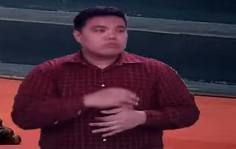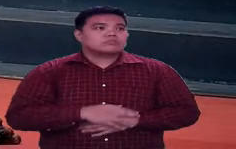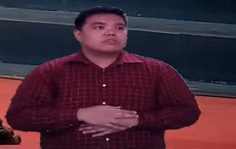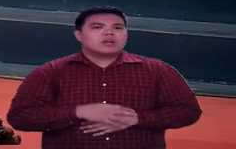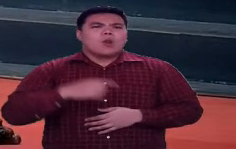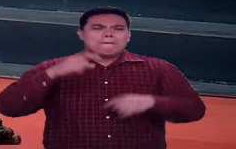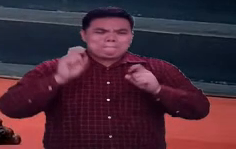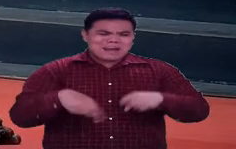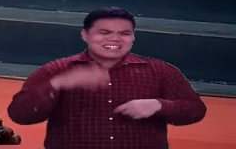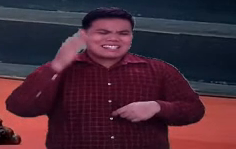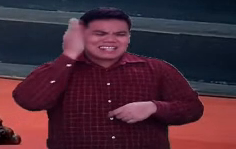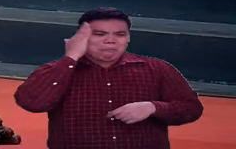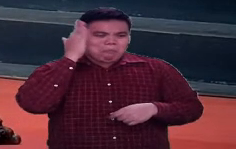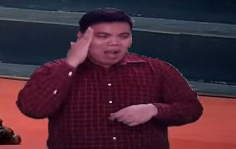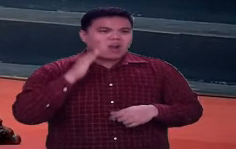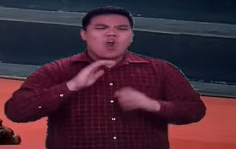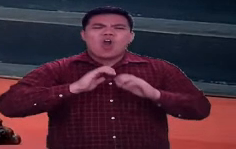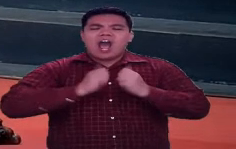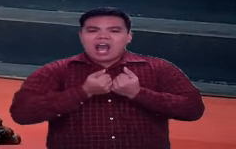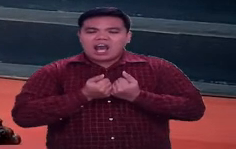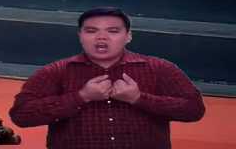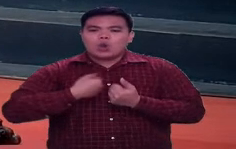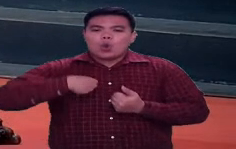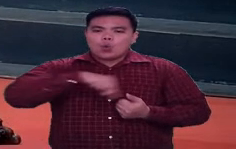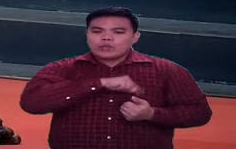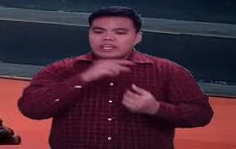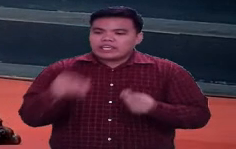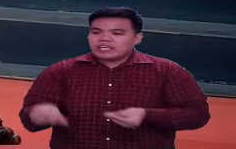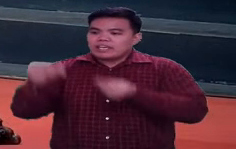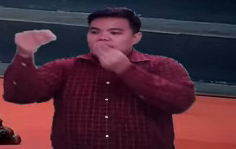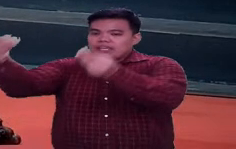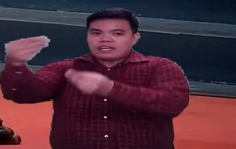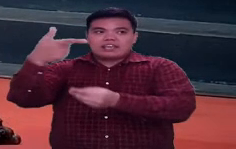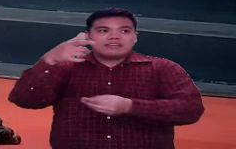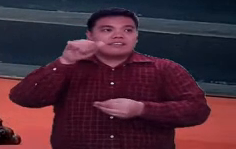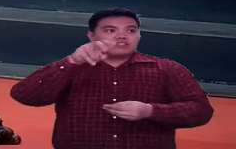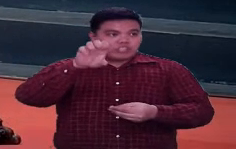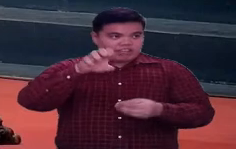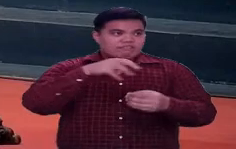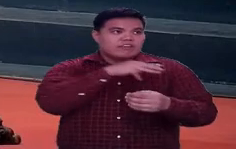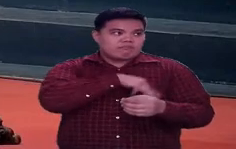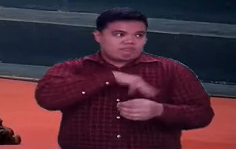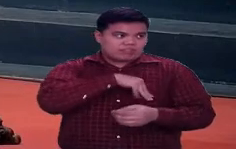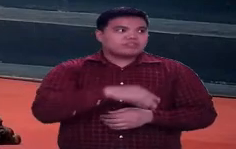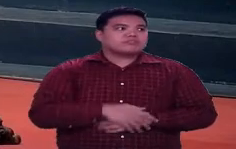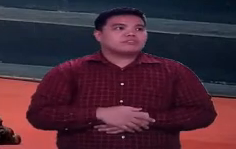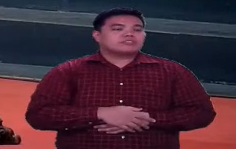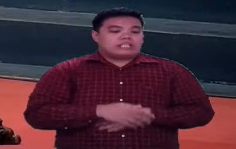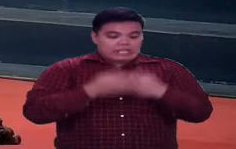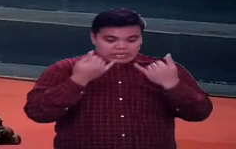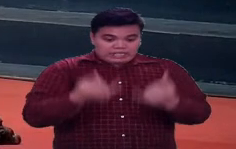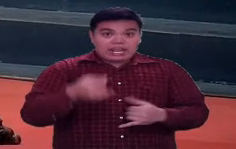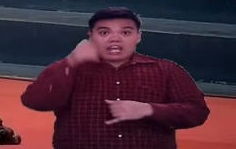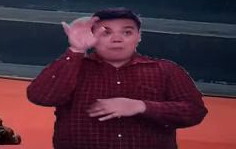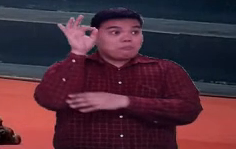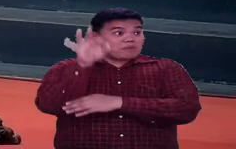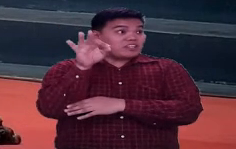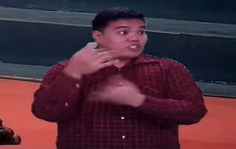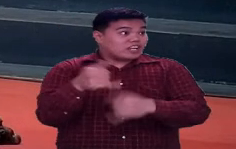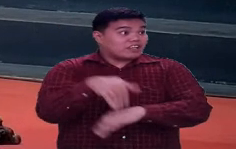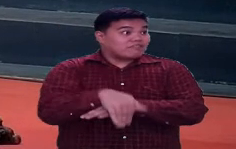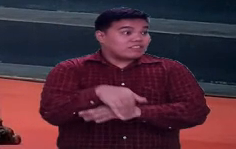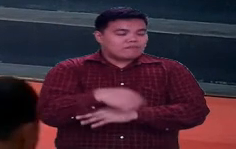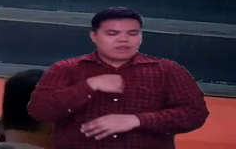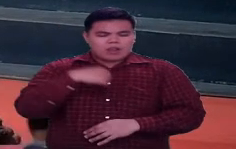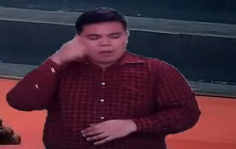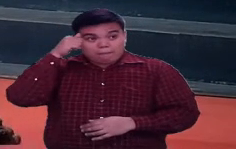intentional in how that we give to missions. And the word tonight that always rings in